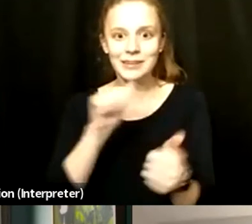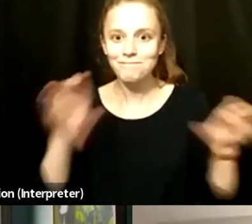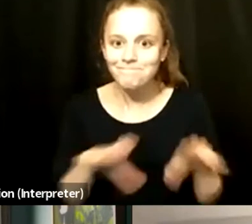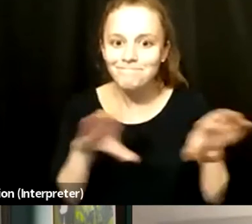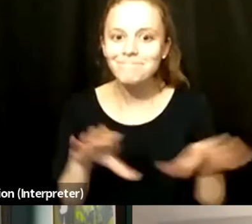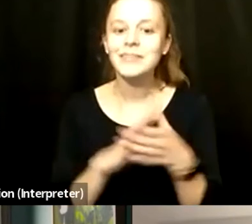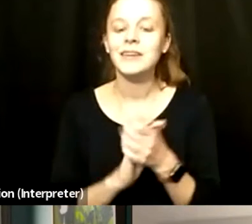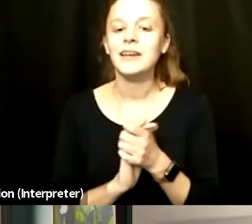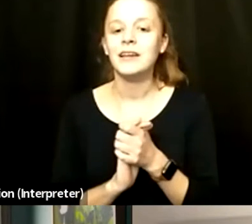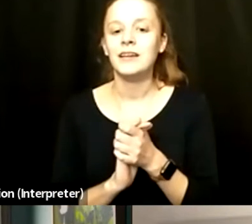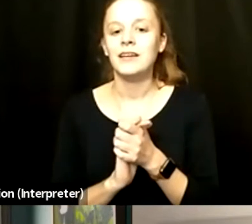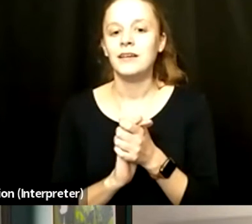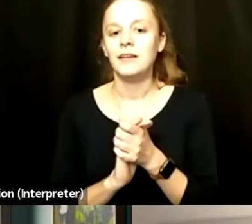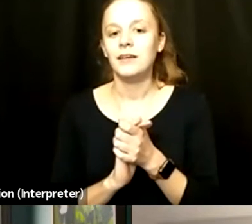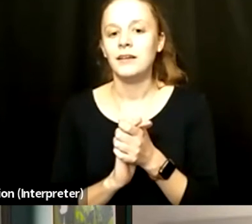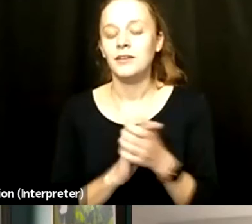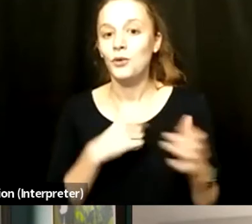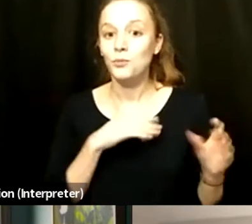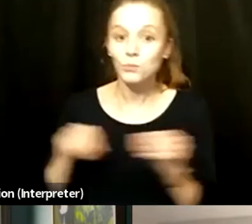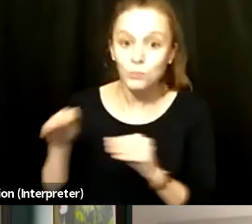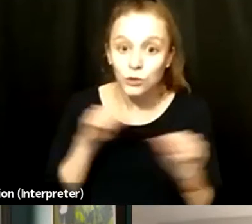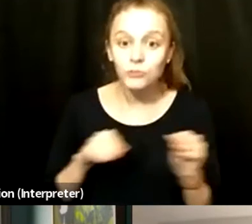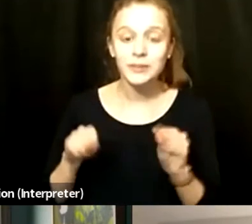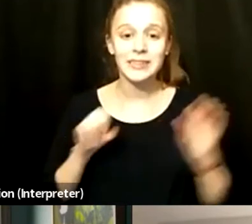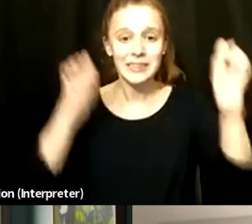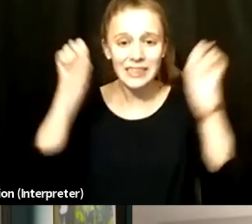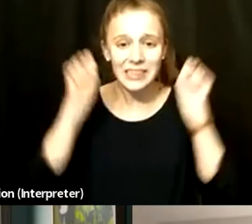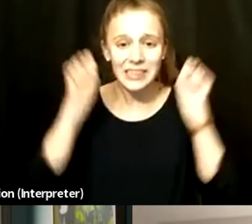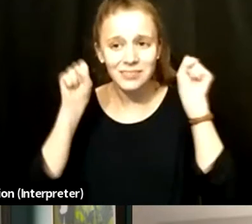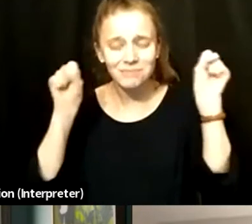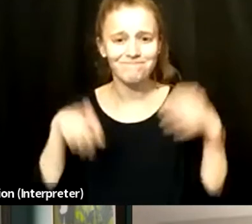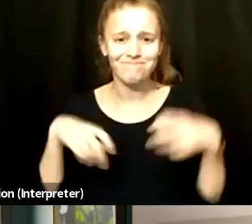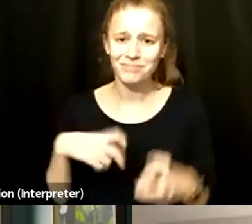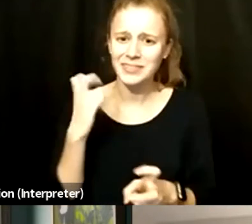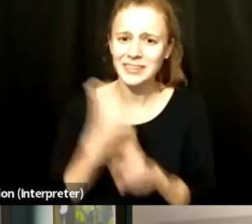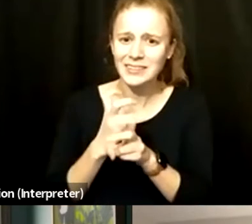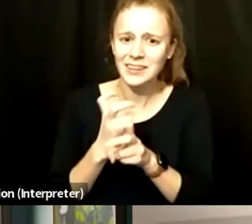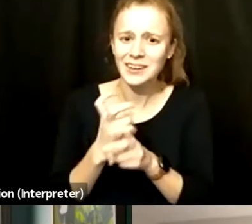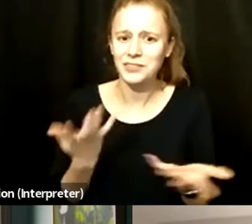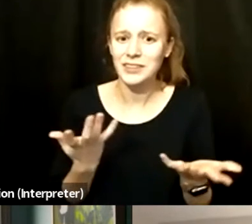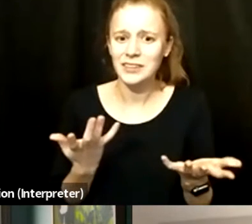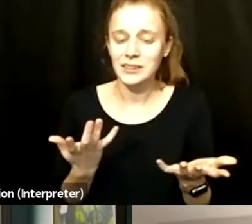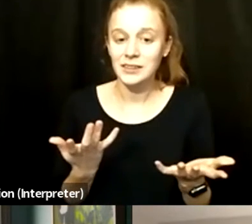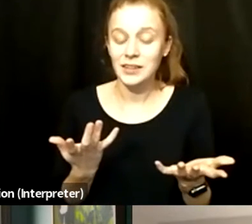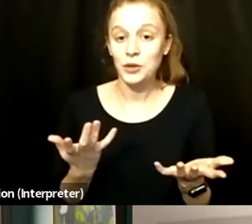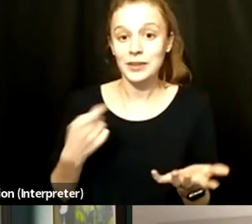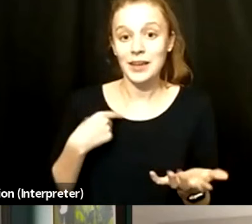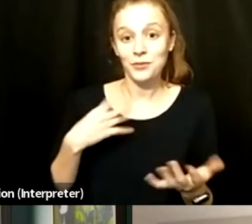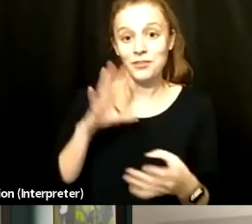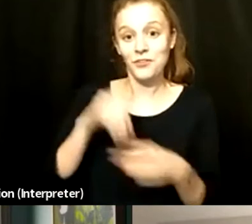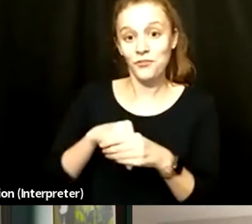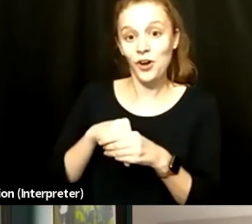had a really complicated relationship with movement and exercise. And I was always somebody who was in the arts as a kid. I was